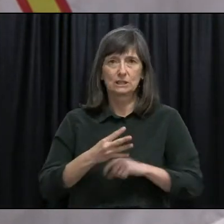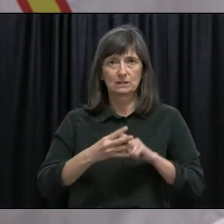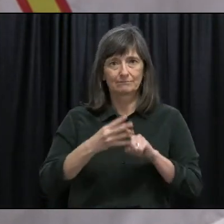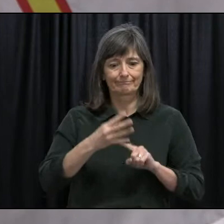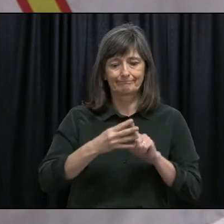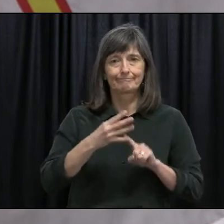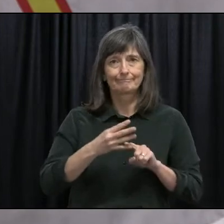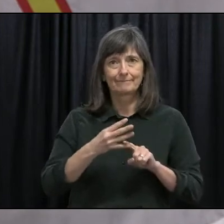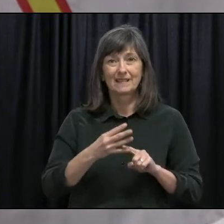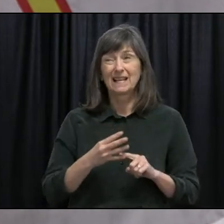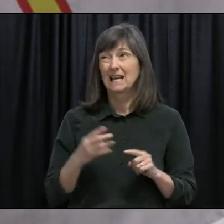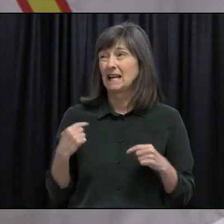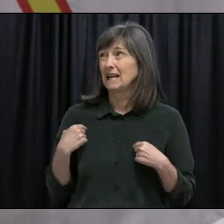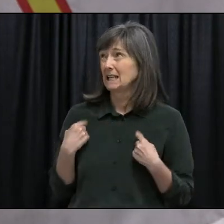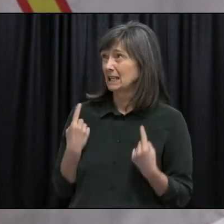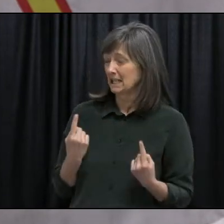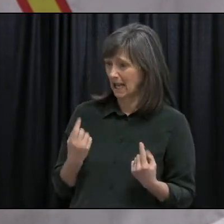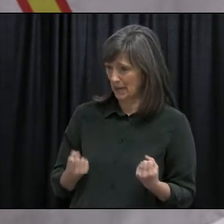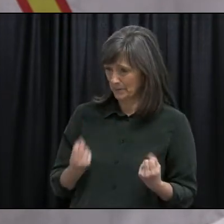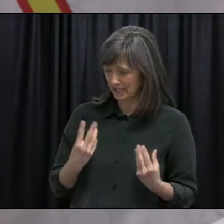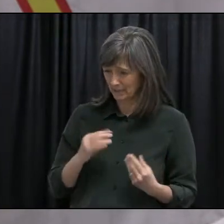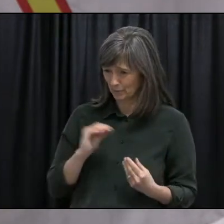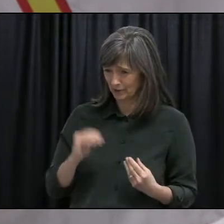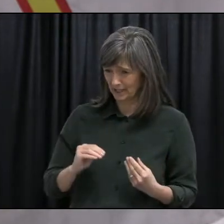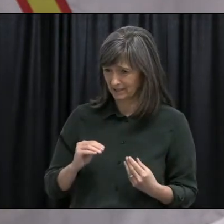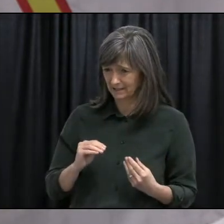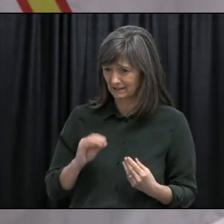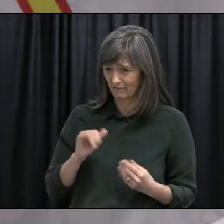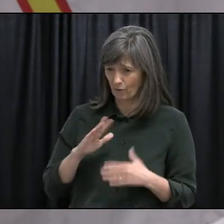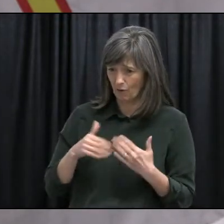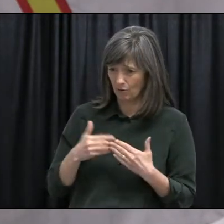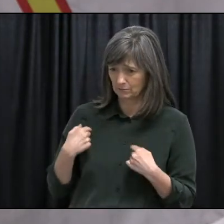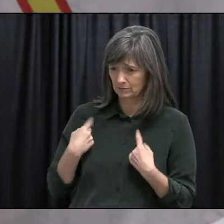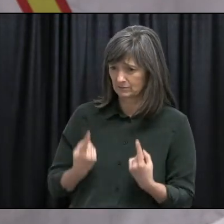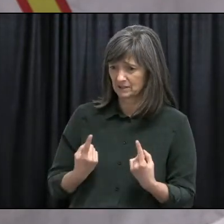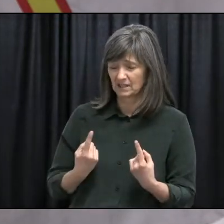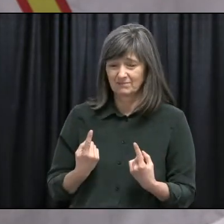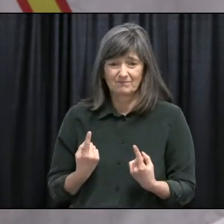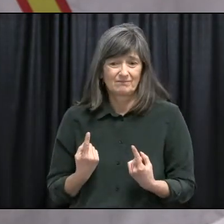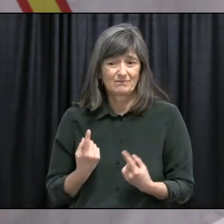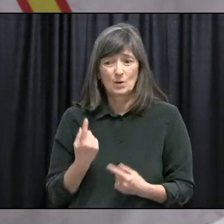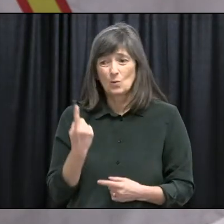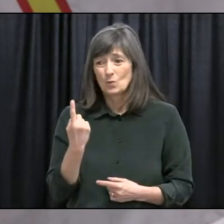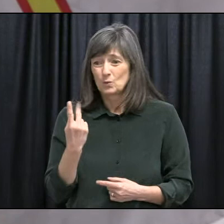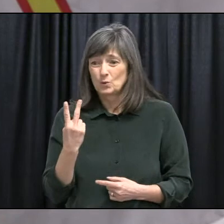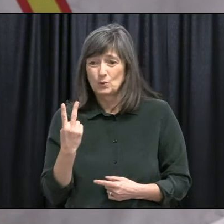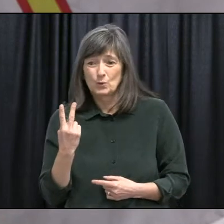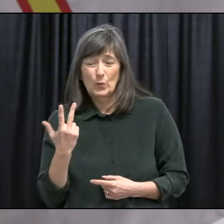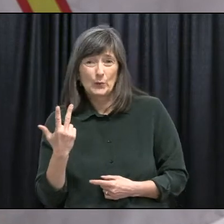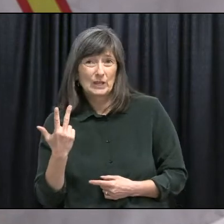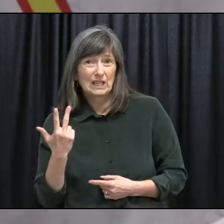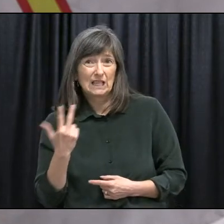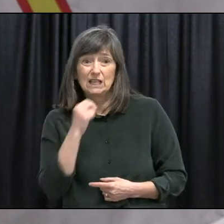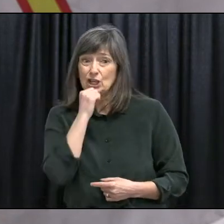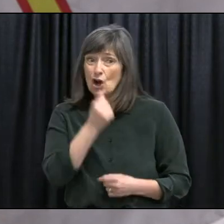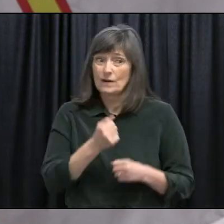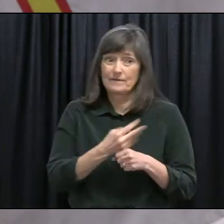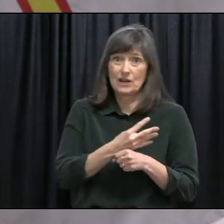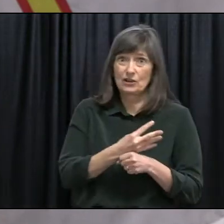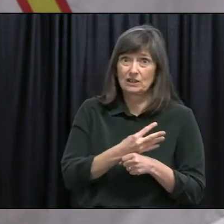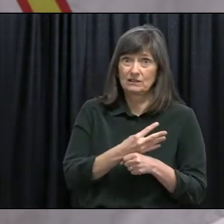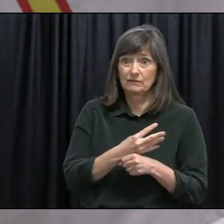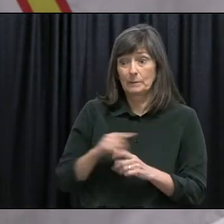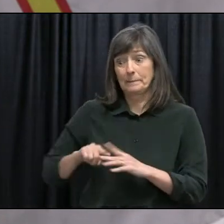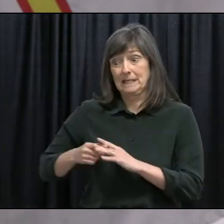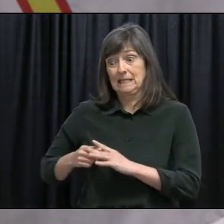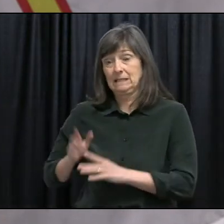number of cases, I can't give you a number right off the top of my head, but I think we've only had probably 2 or 3 that have not been a variant of